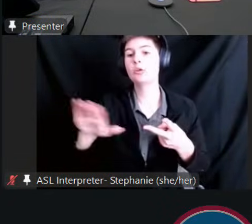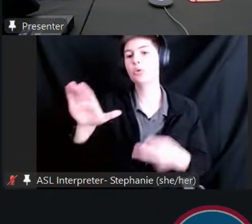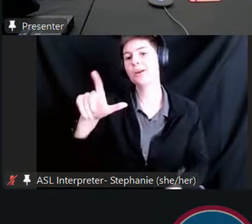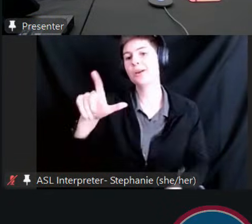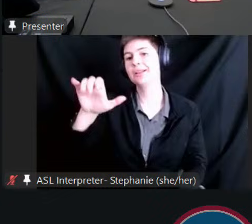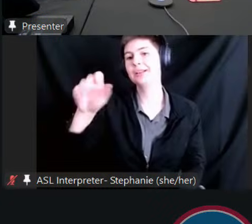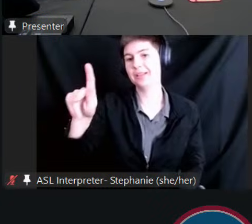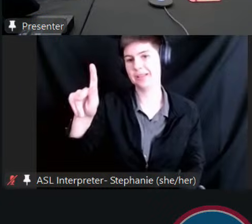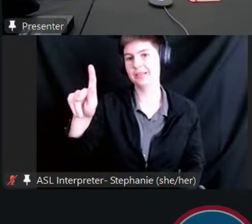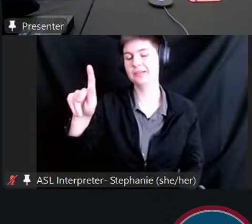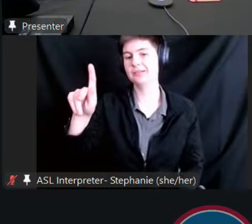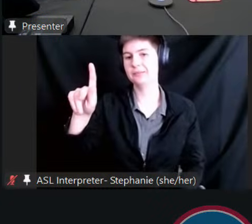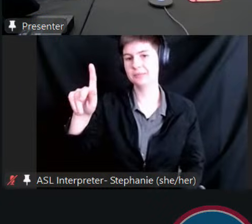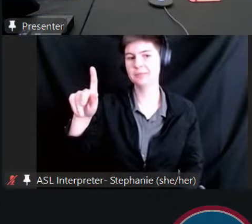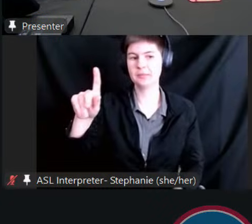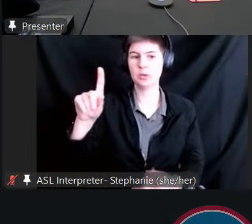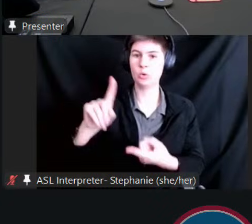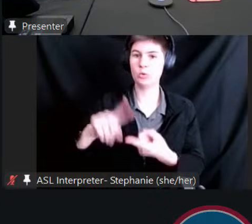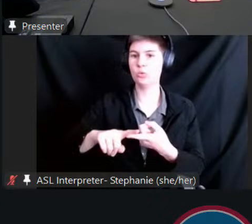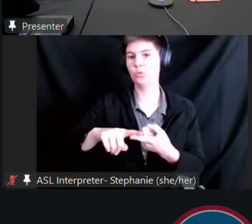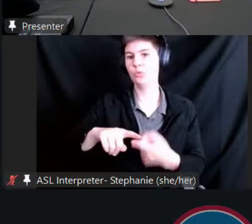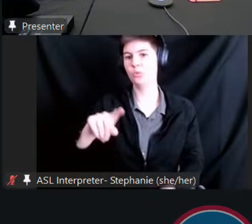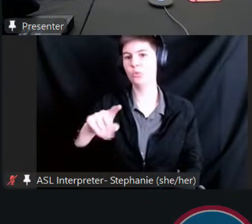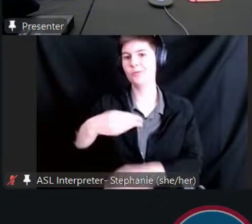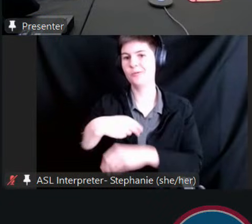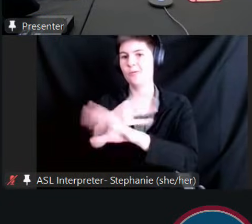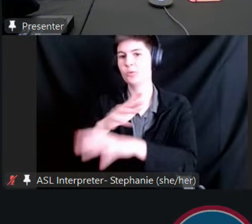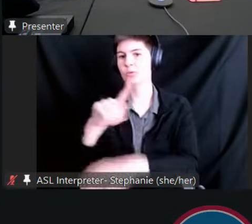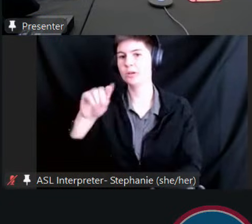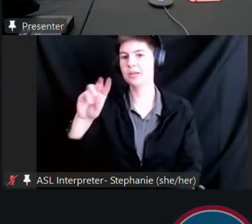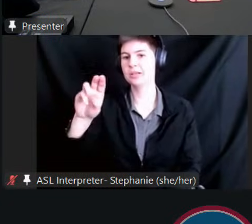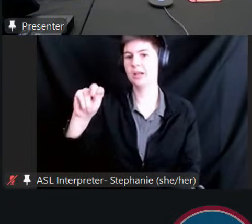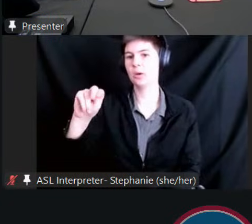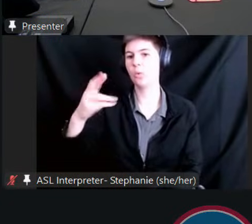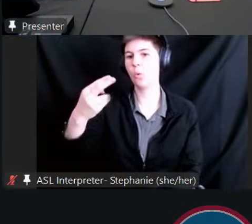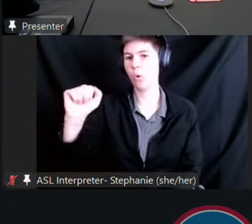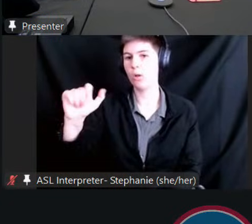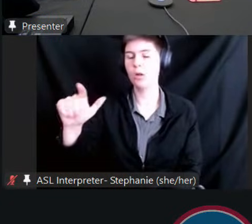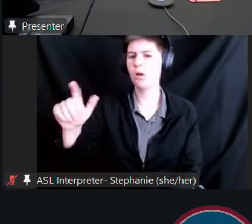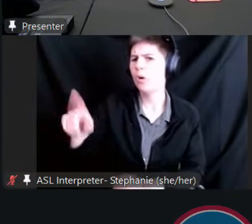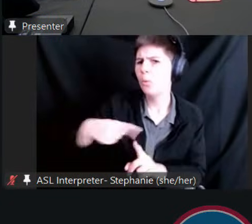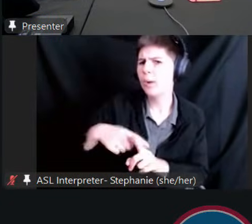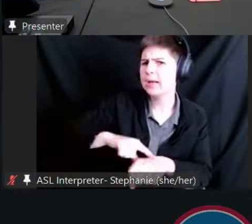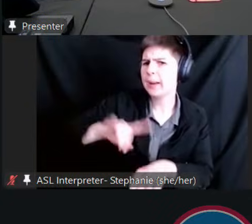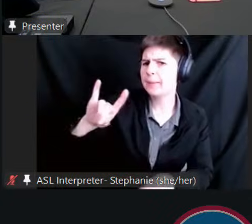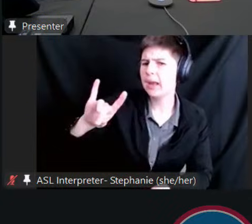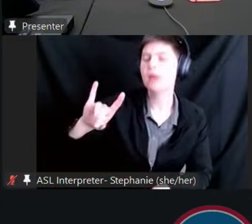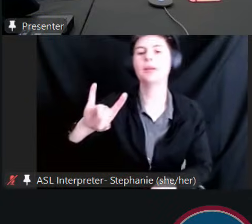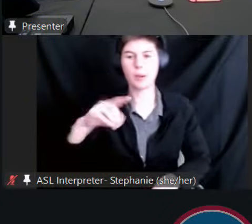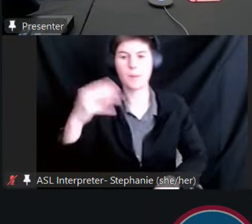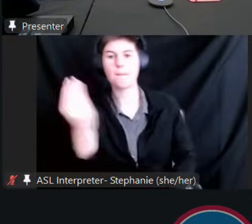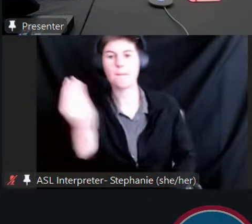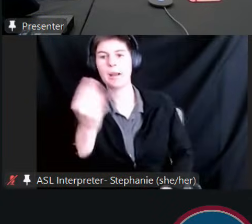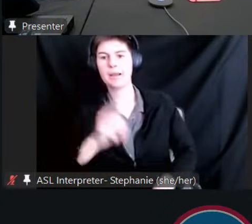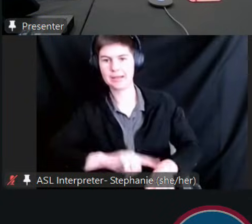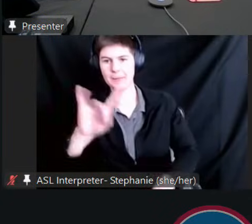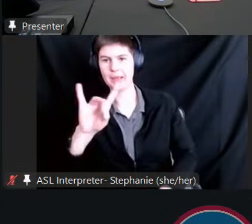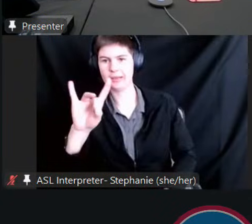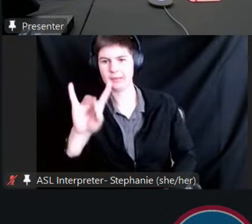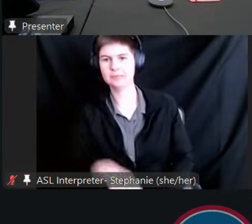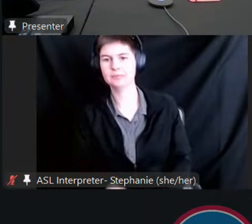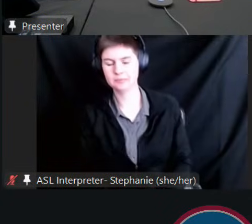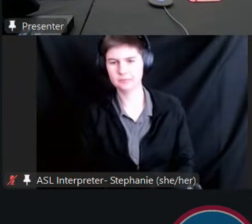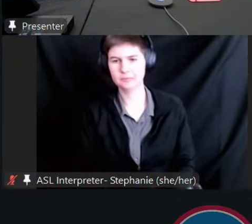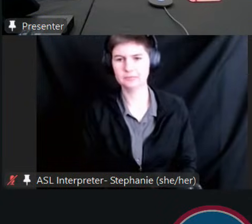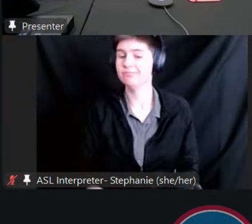That was Yeah, absolutely. 8th, correct? Yeah, yep, Monday at 6 p.m. Yep. Thank you. Appreciate that. And I